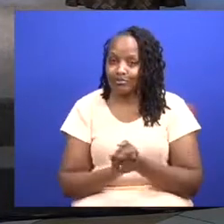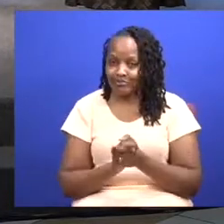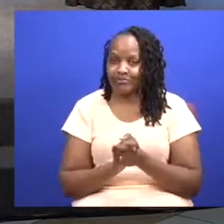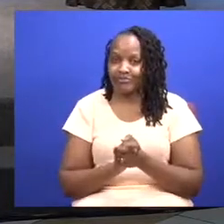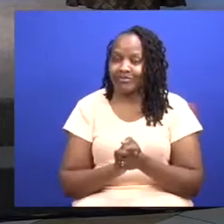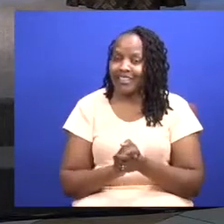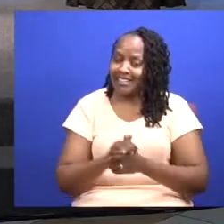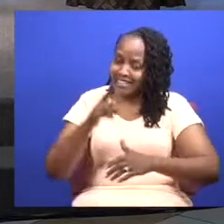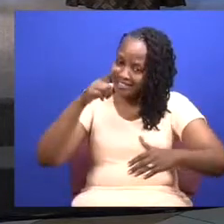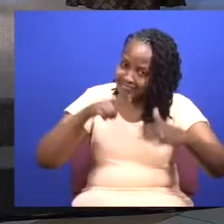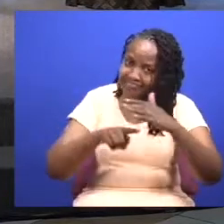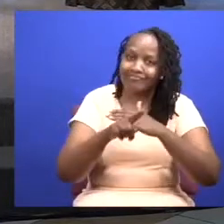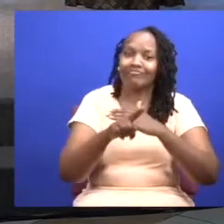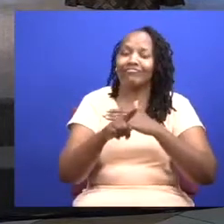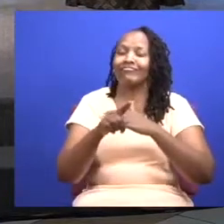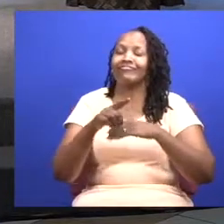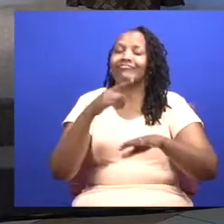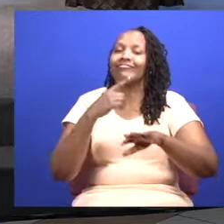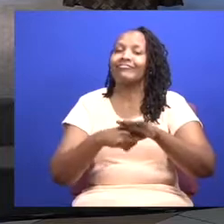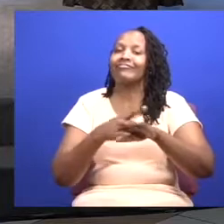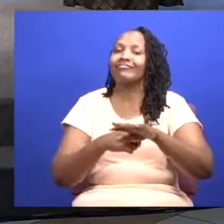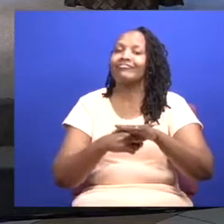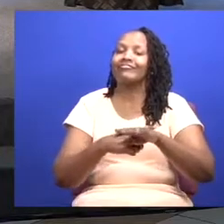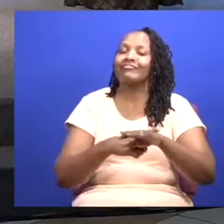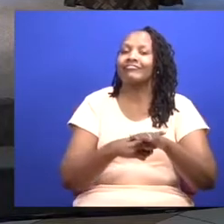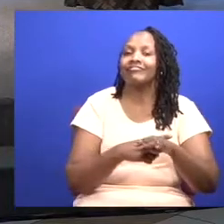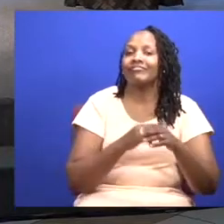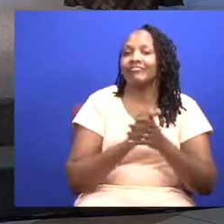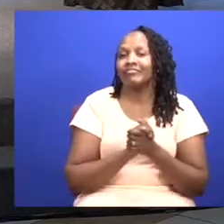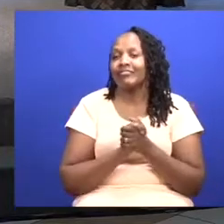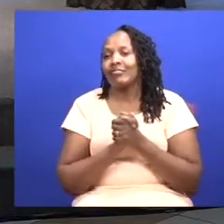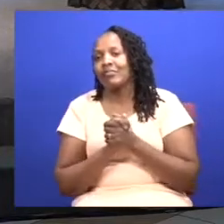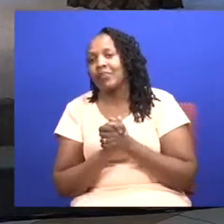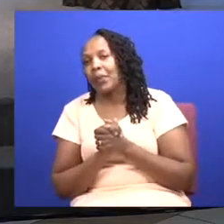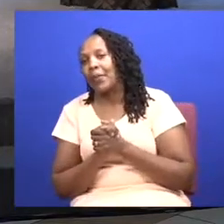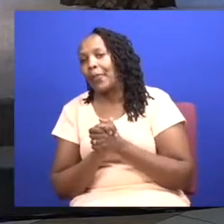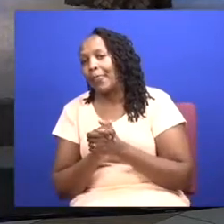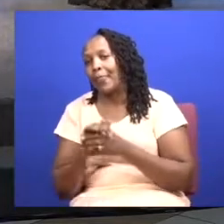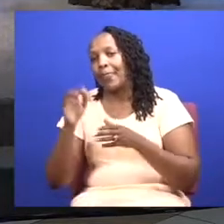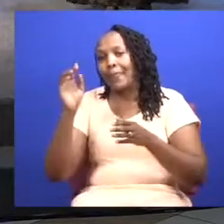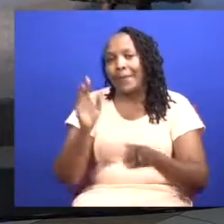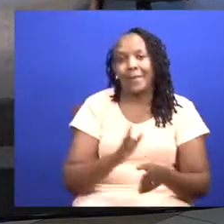and let us get in to that time of worship. Worship team.